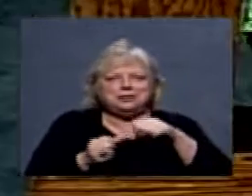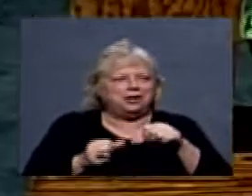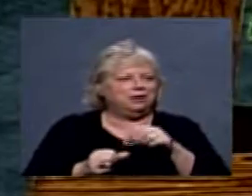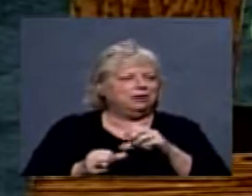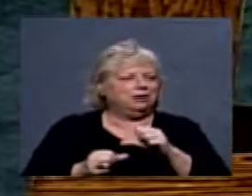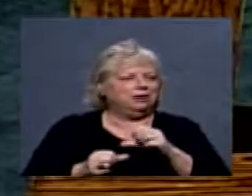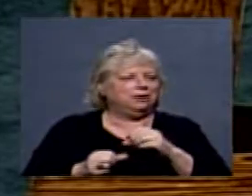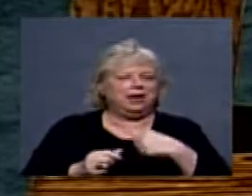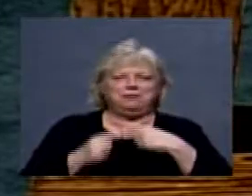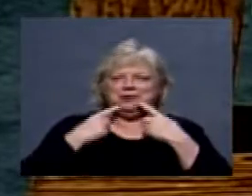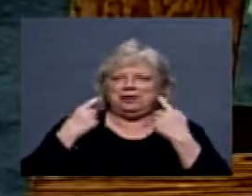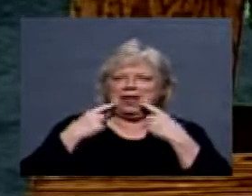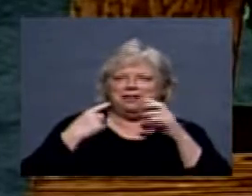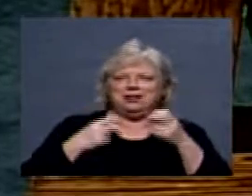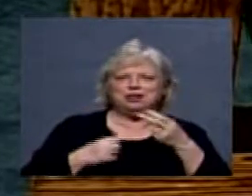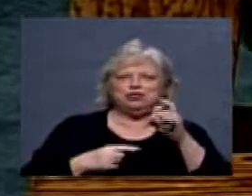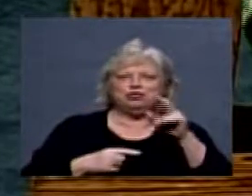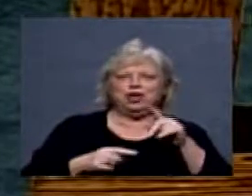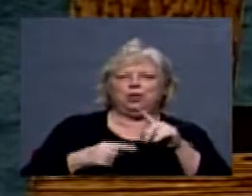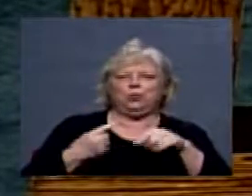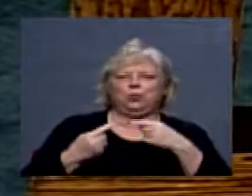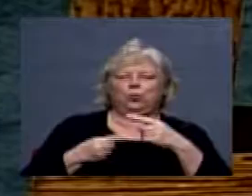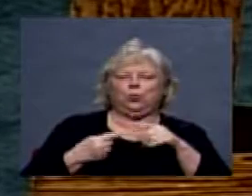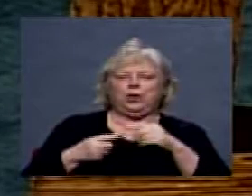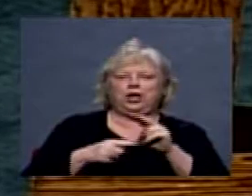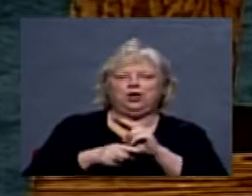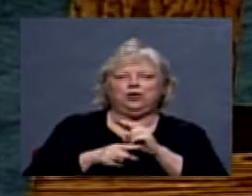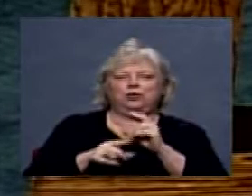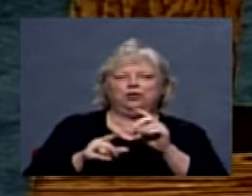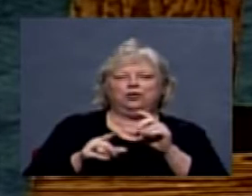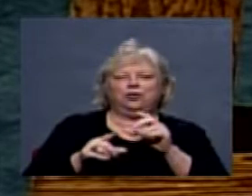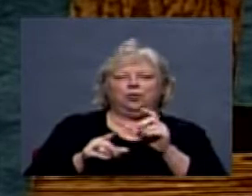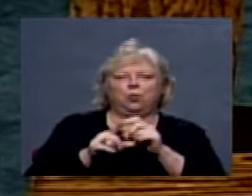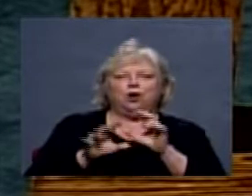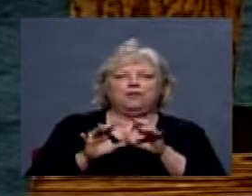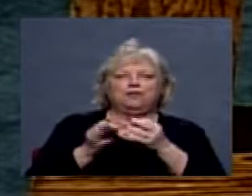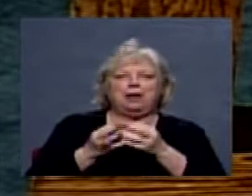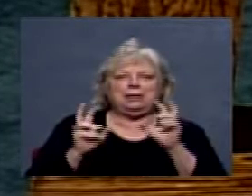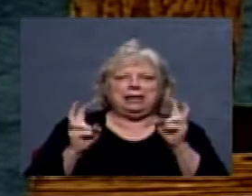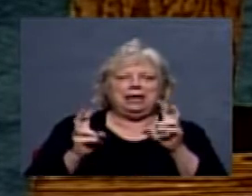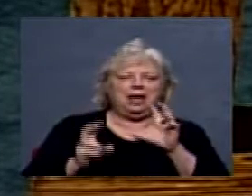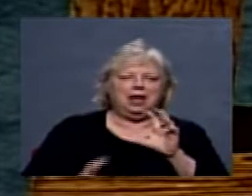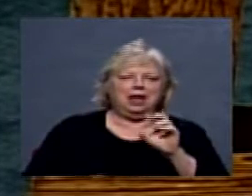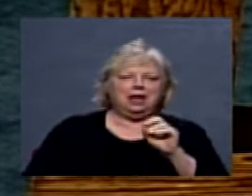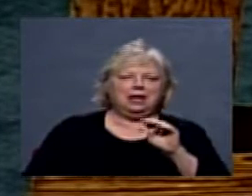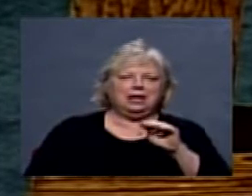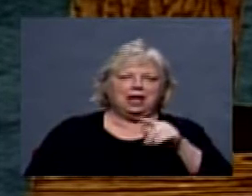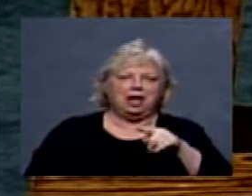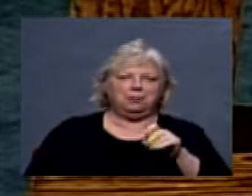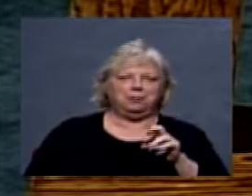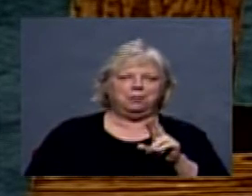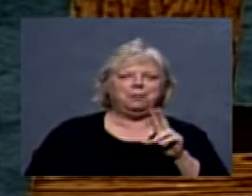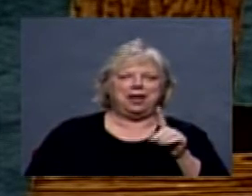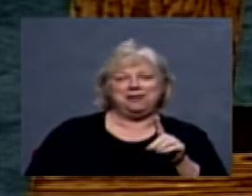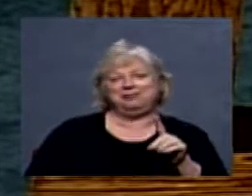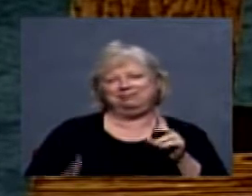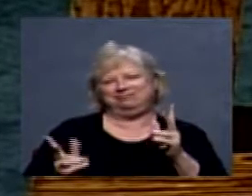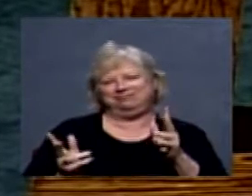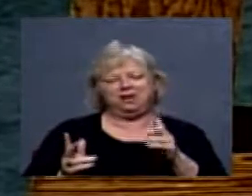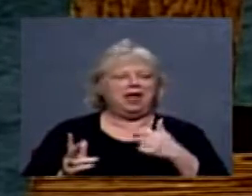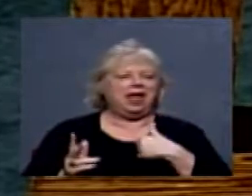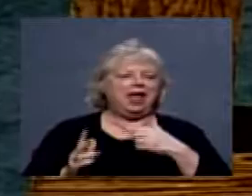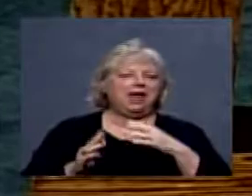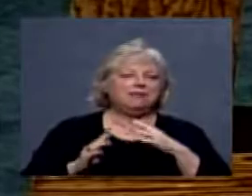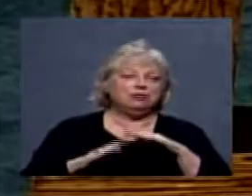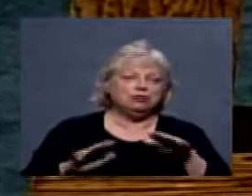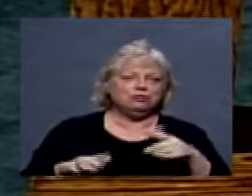have to laugh at Chuck when he calls it a compound. I have grandkids, and I have children, and some of